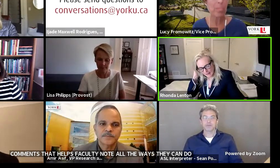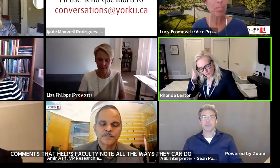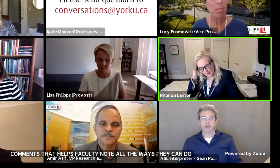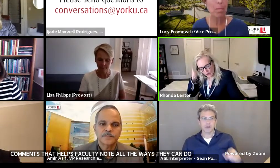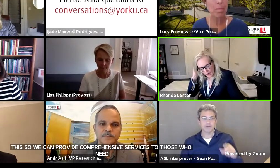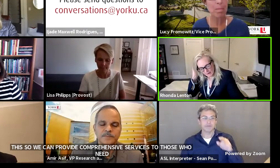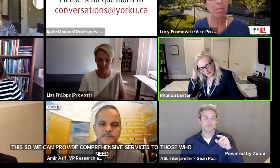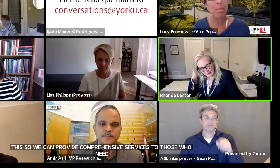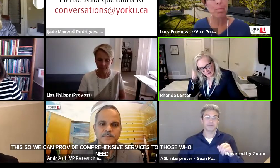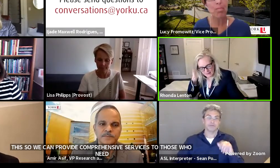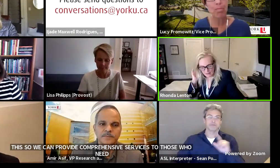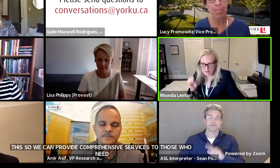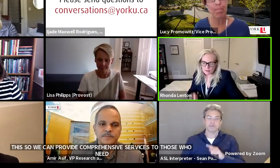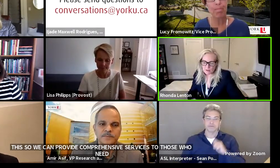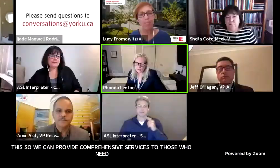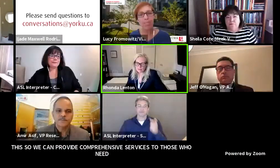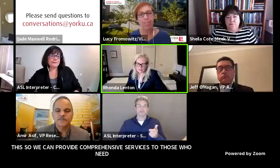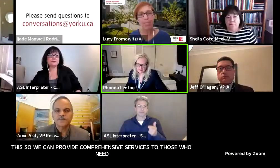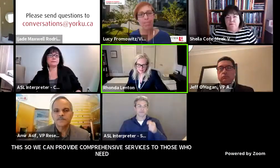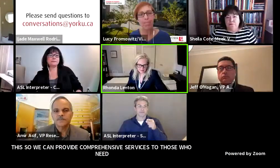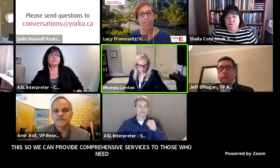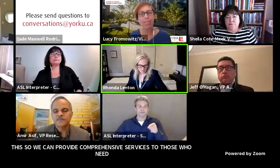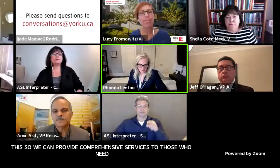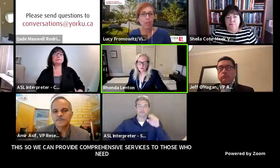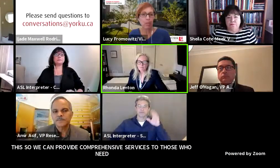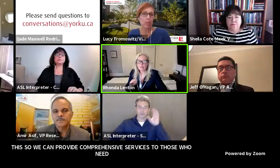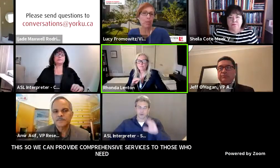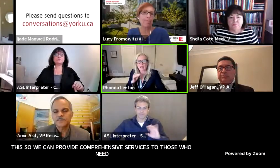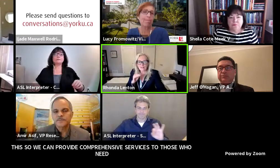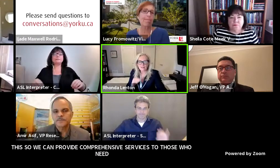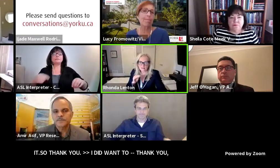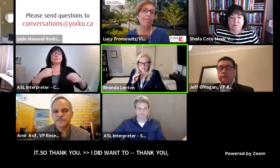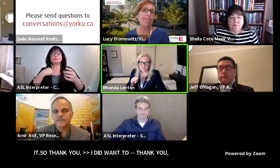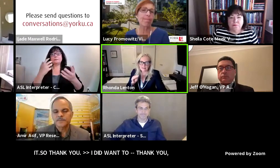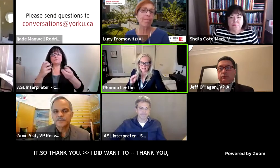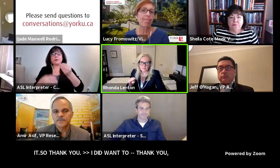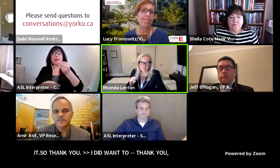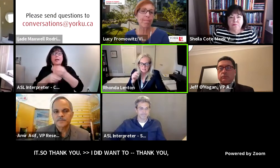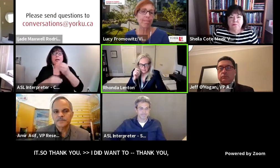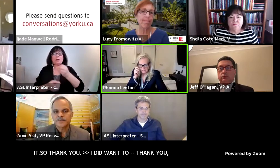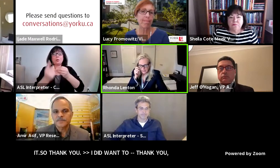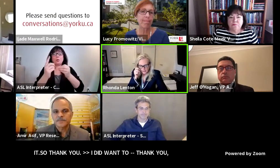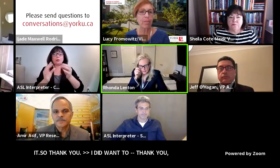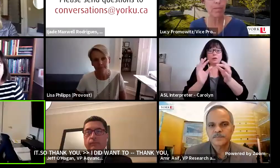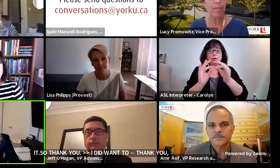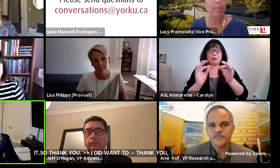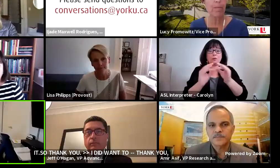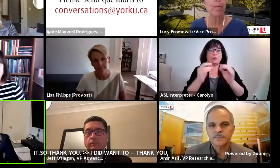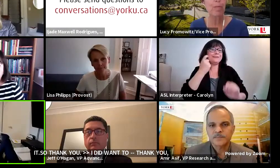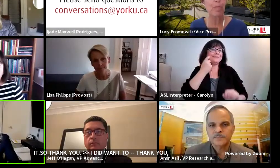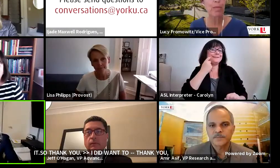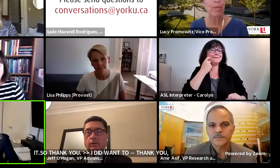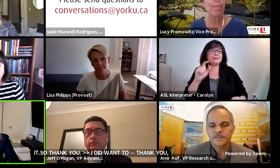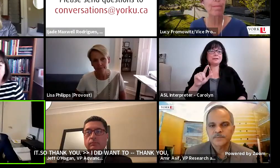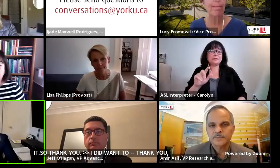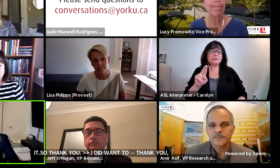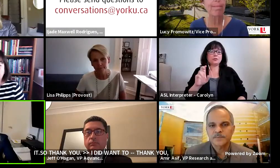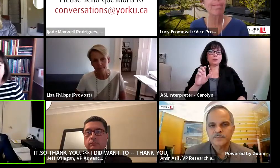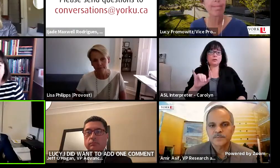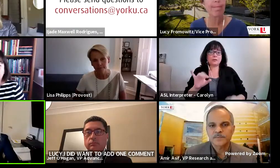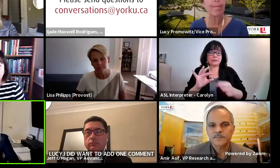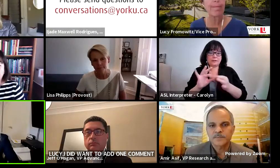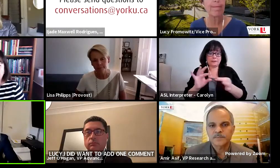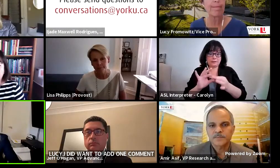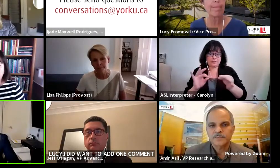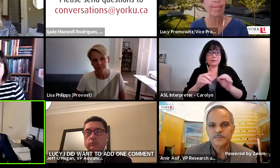did want to add one comment onto something that Lucy said about very practical next steps. Going back to our